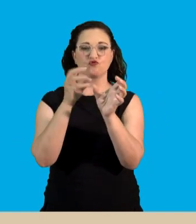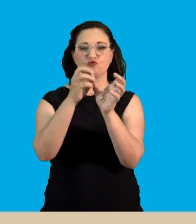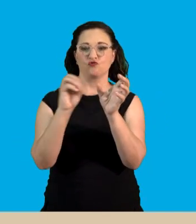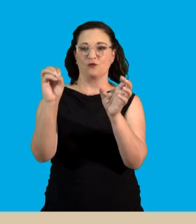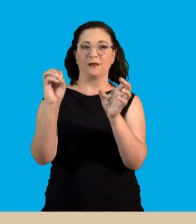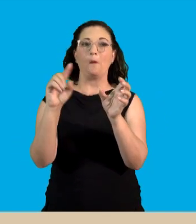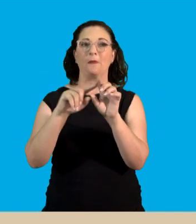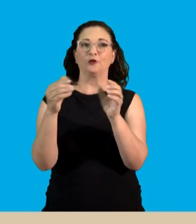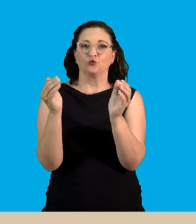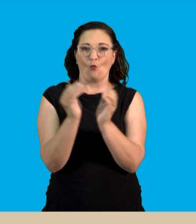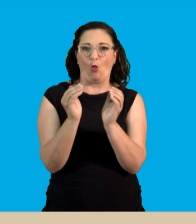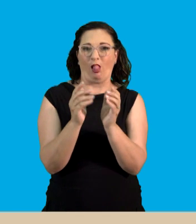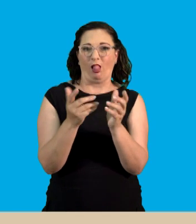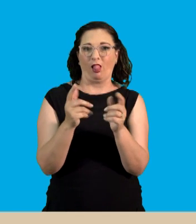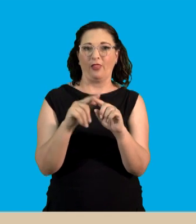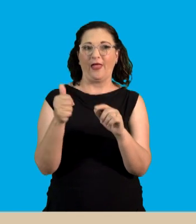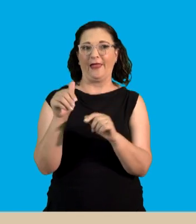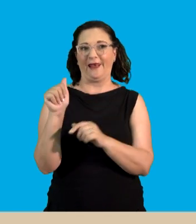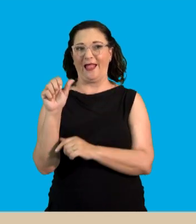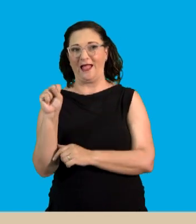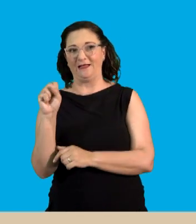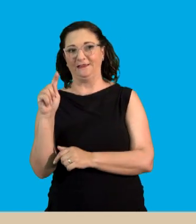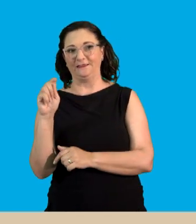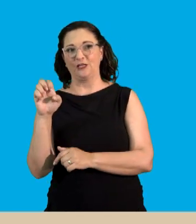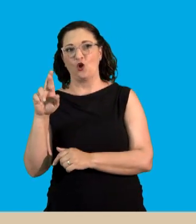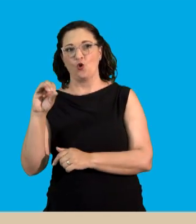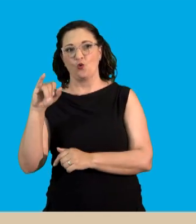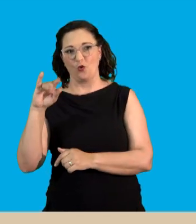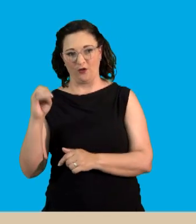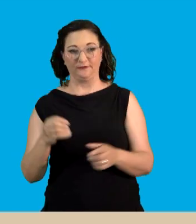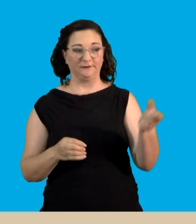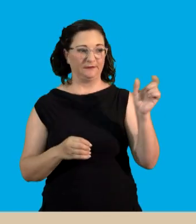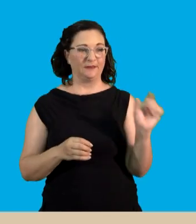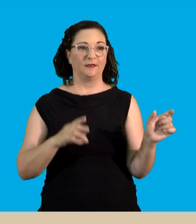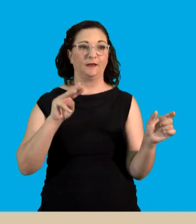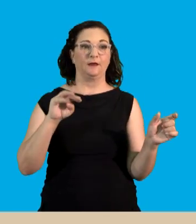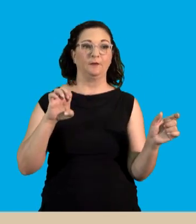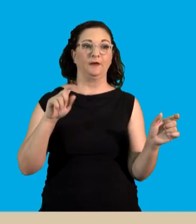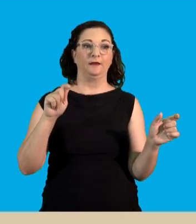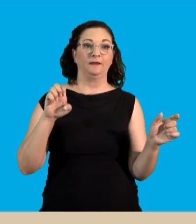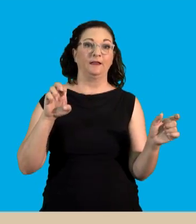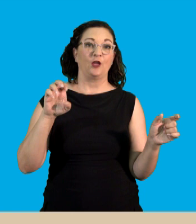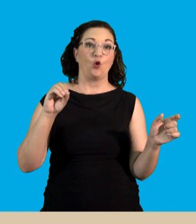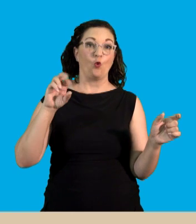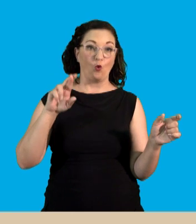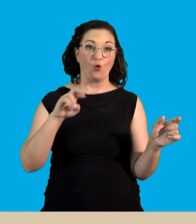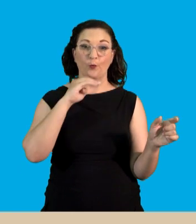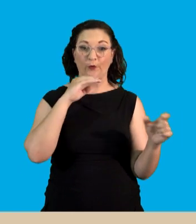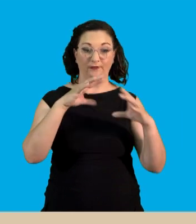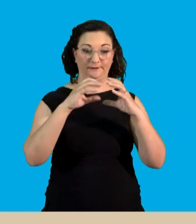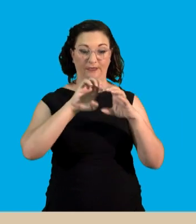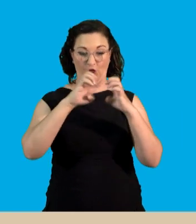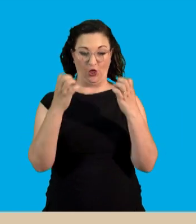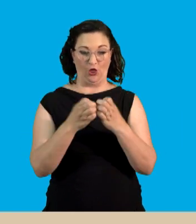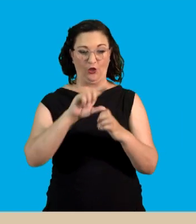an asteroid. Meteor, it is when a rock enters the Earth's atmosphere